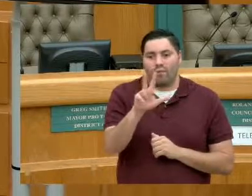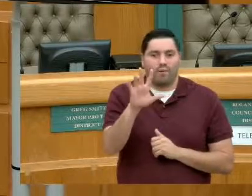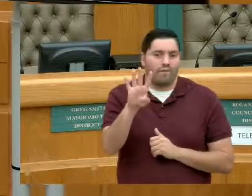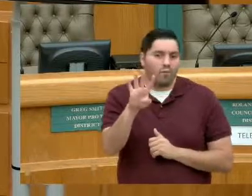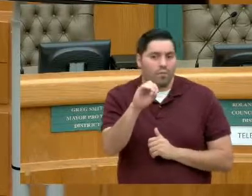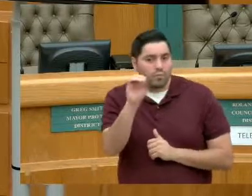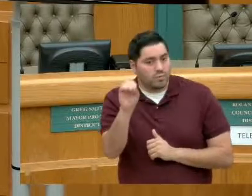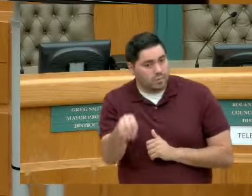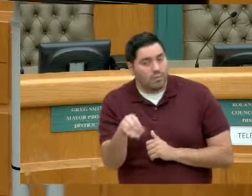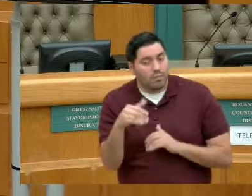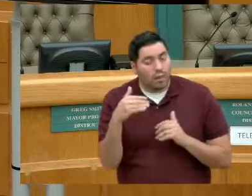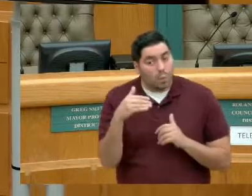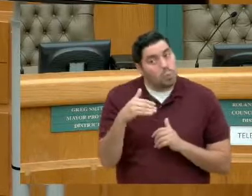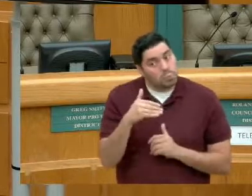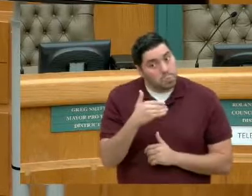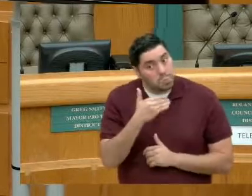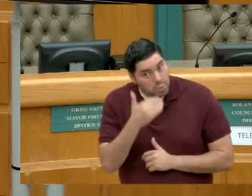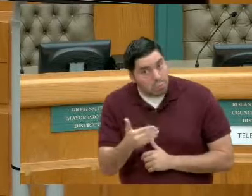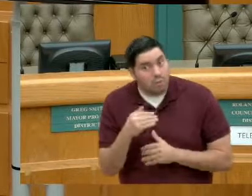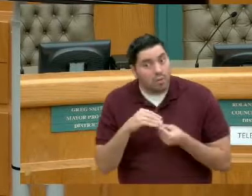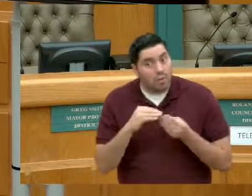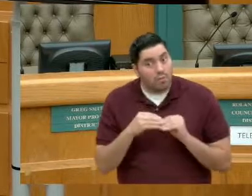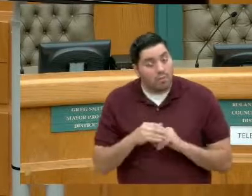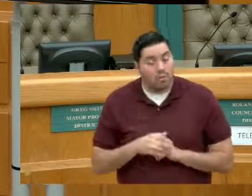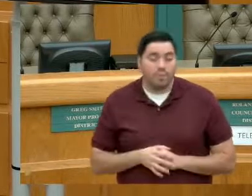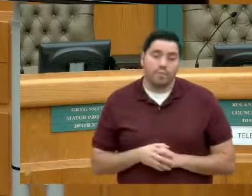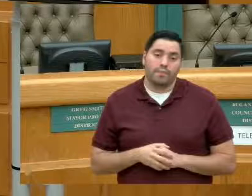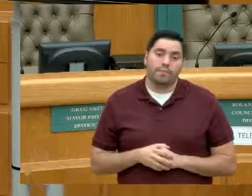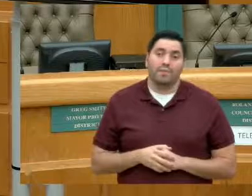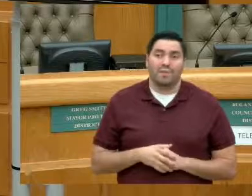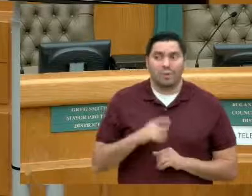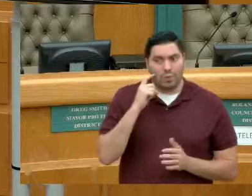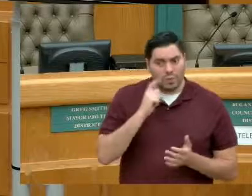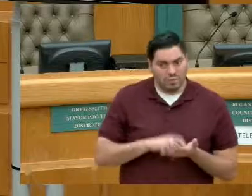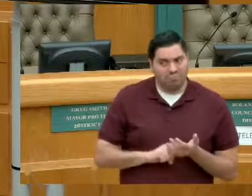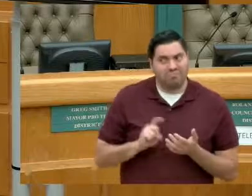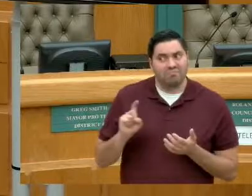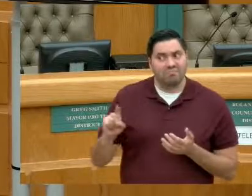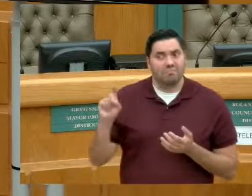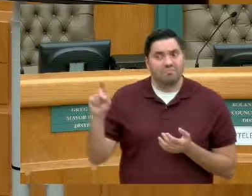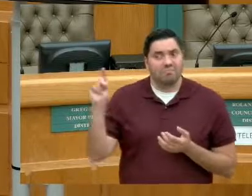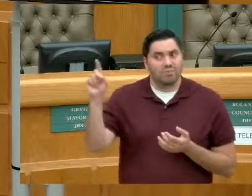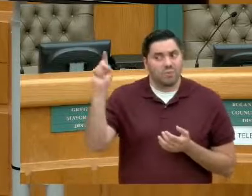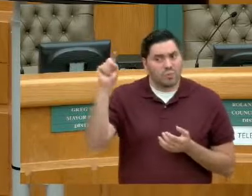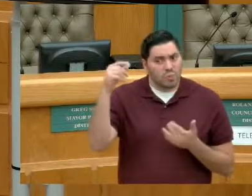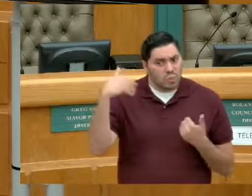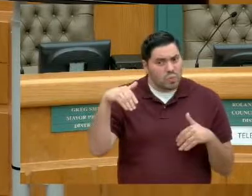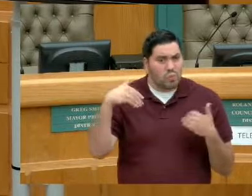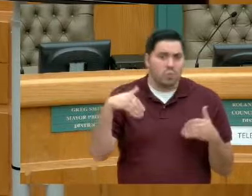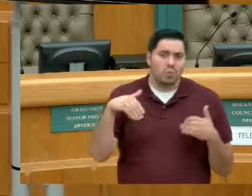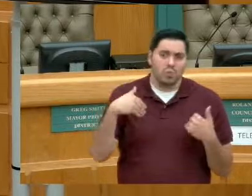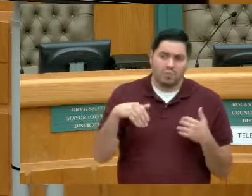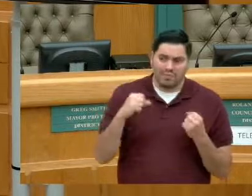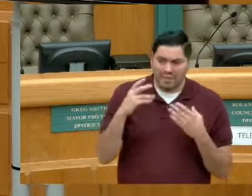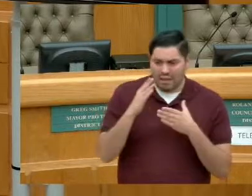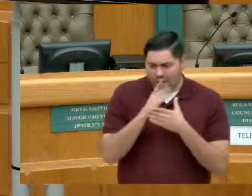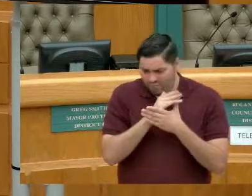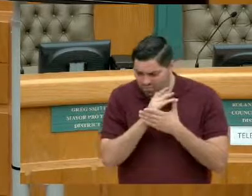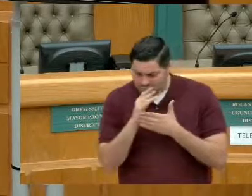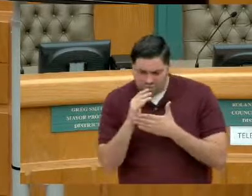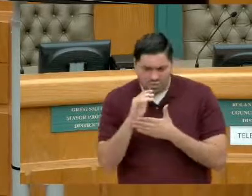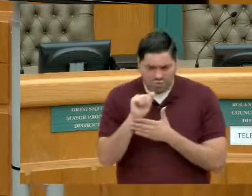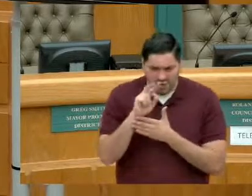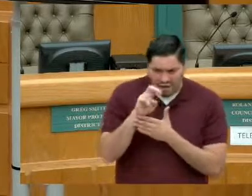2.534%, and that is a great number. While we hear a lot of other numbers tossed about, we hear a lot of averages tossed